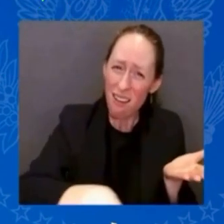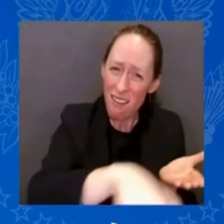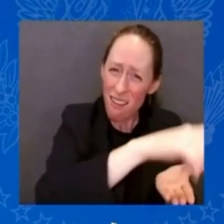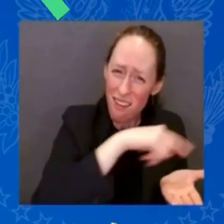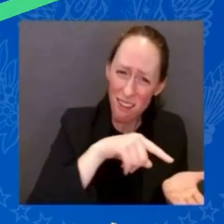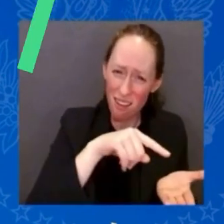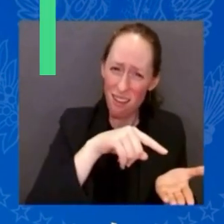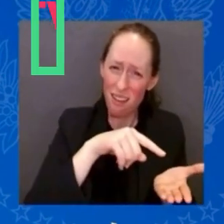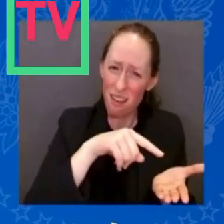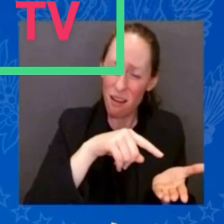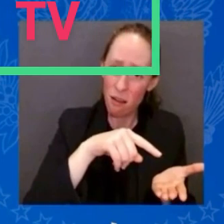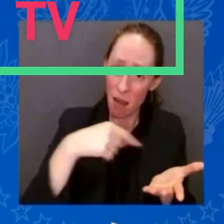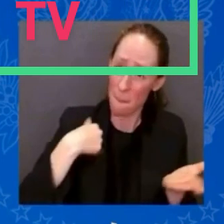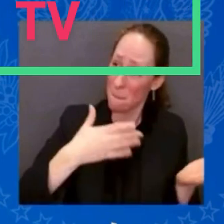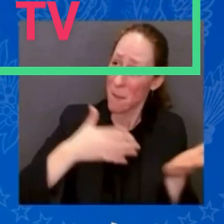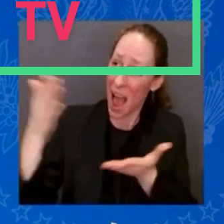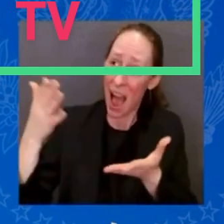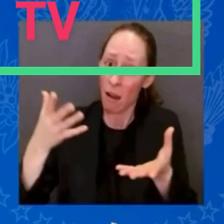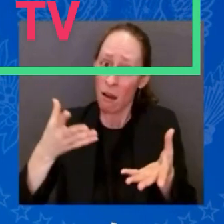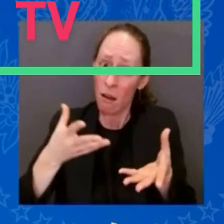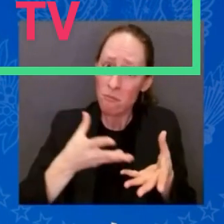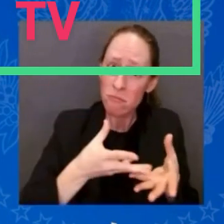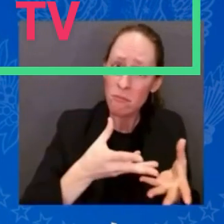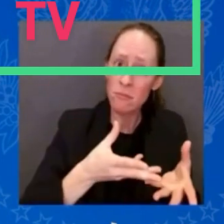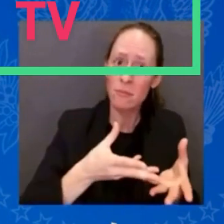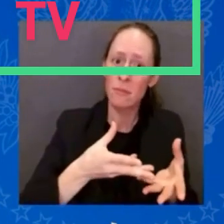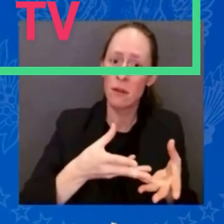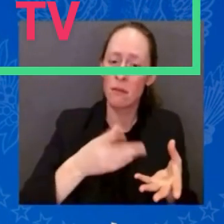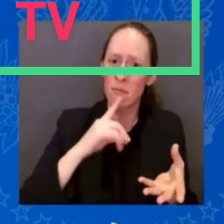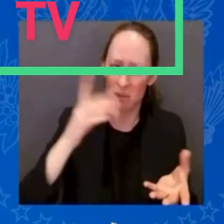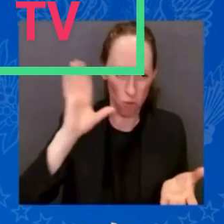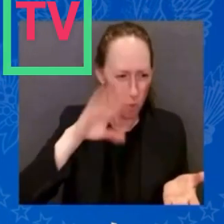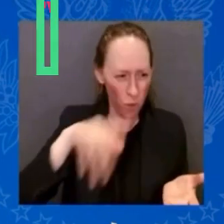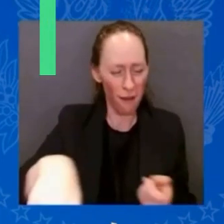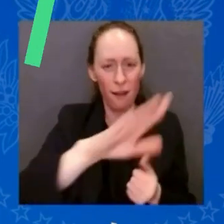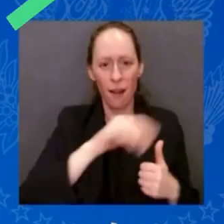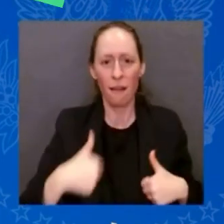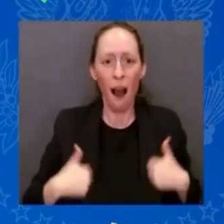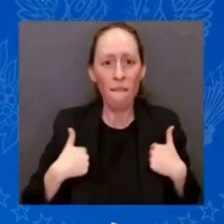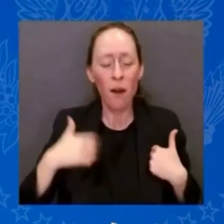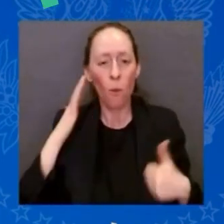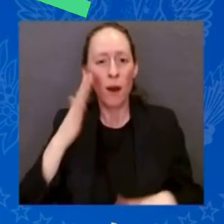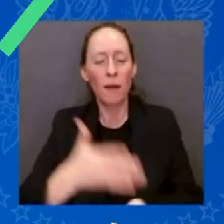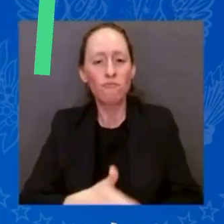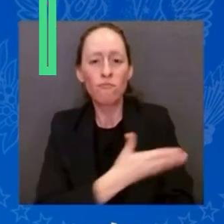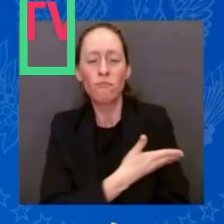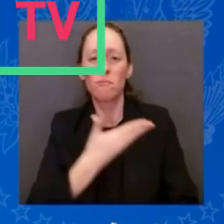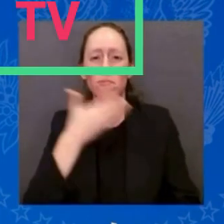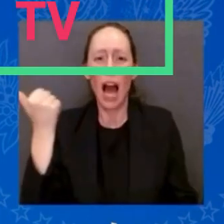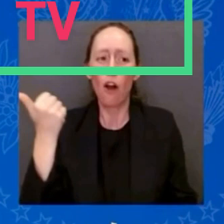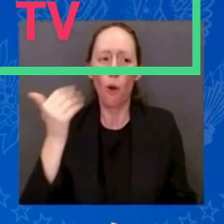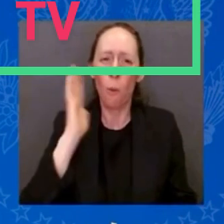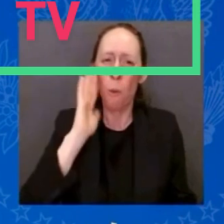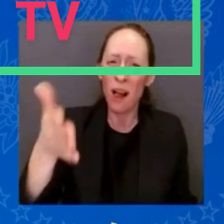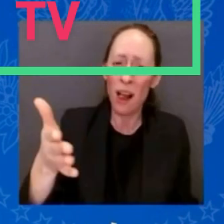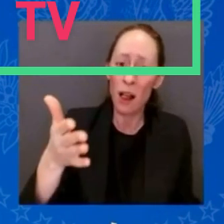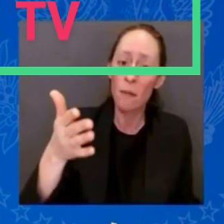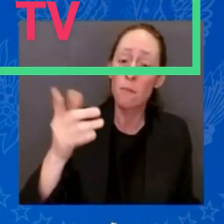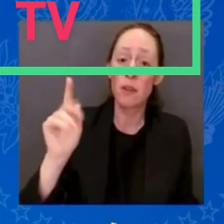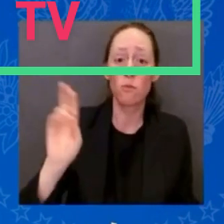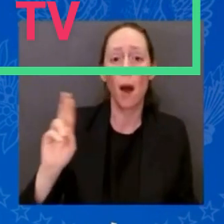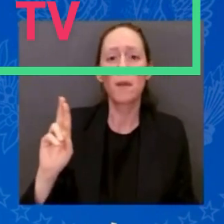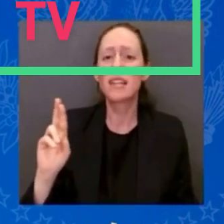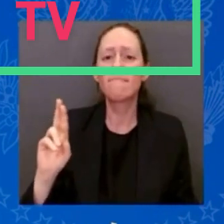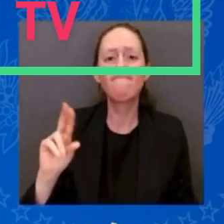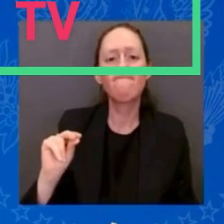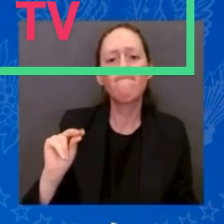about to change their lives. You know, these Republican officials just couldn't bear the thought of providing relief for working-class, middle-class